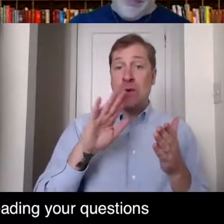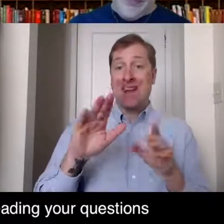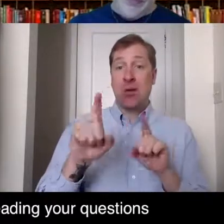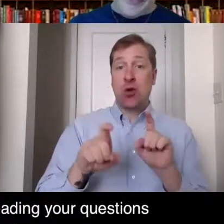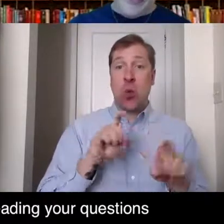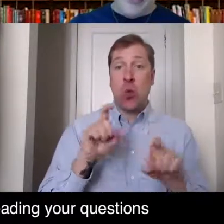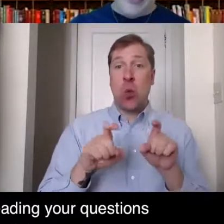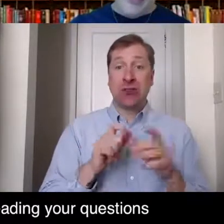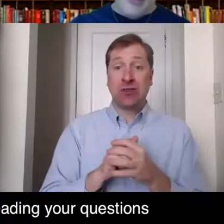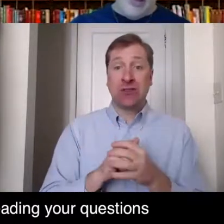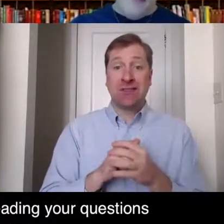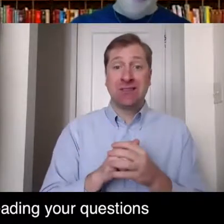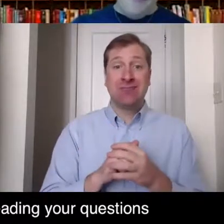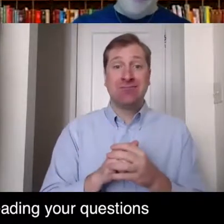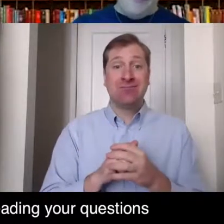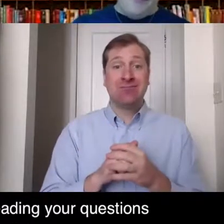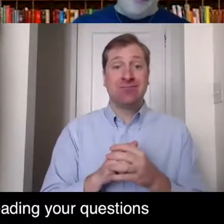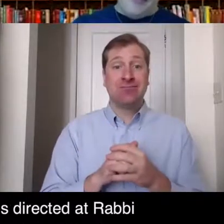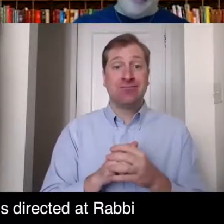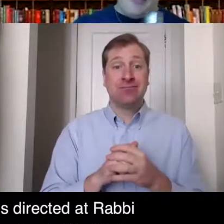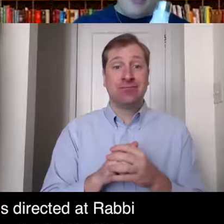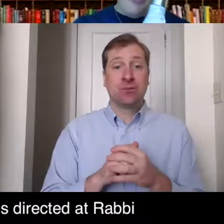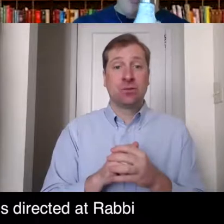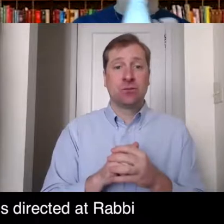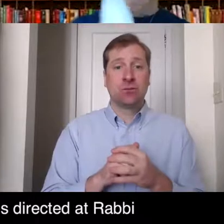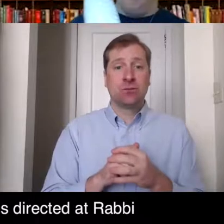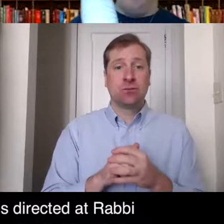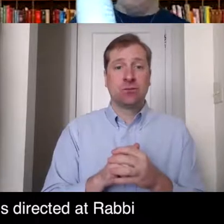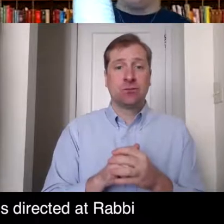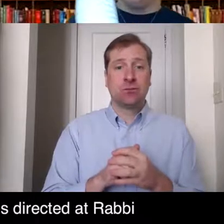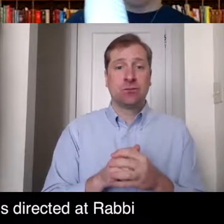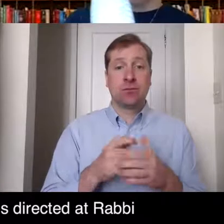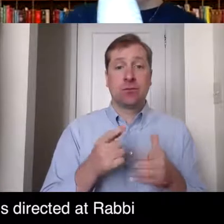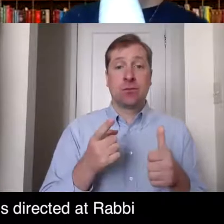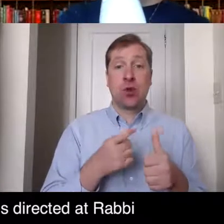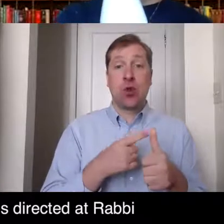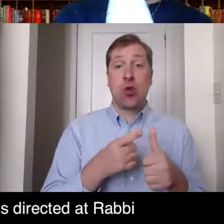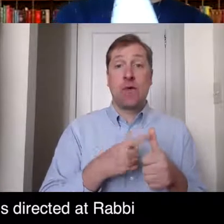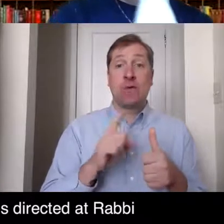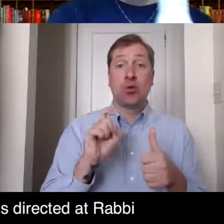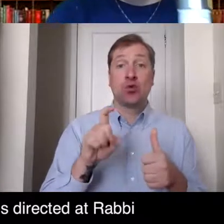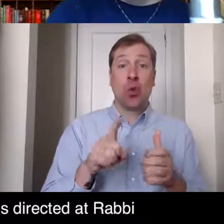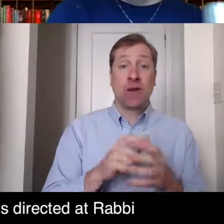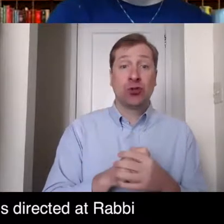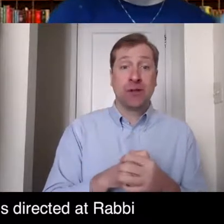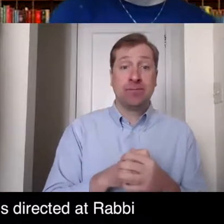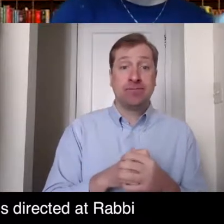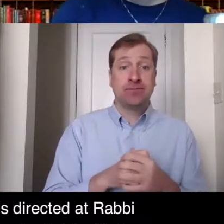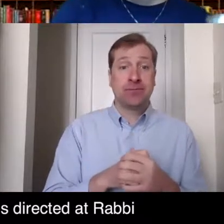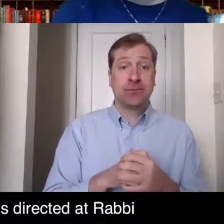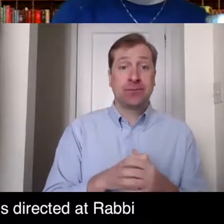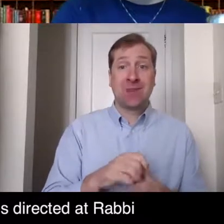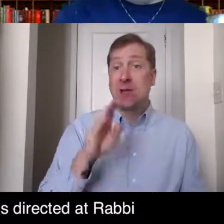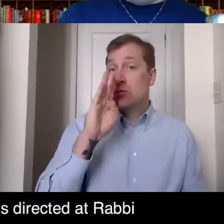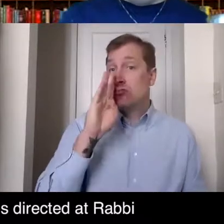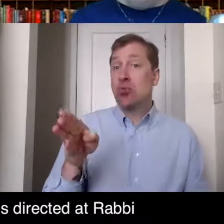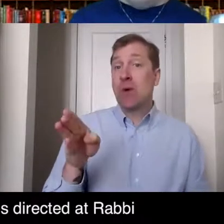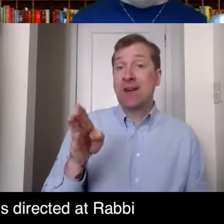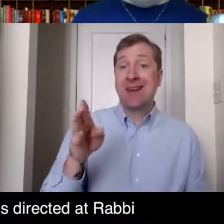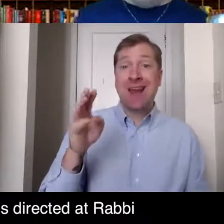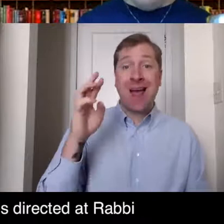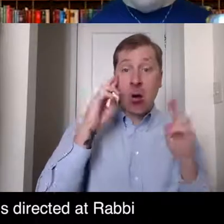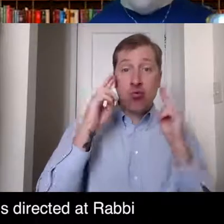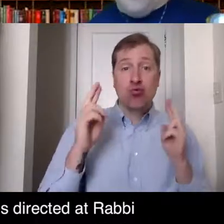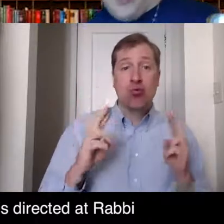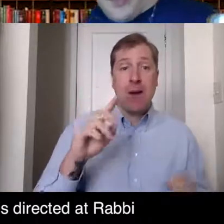to the panelists. And this first question is directed at Rabbi